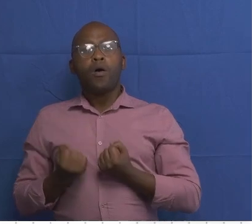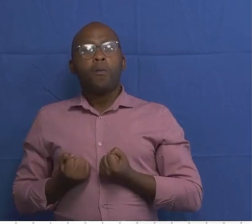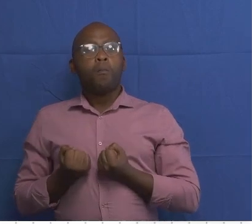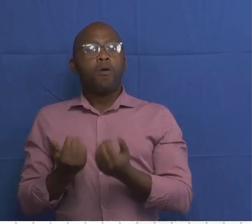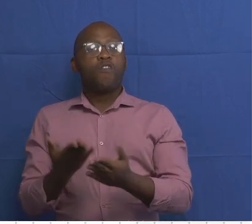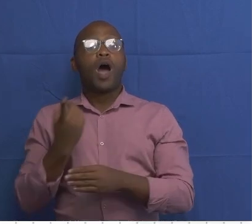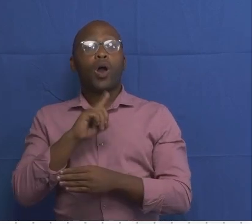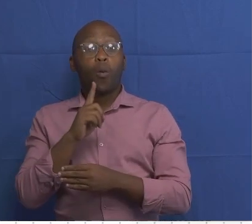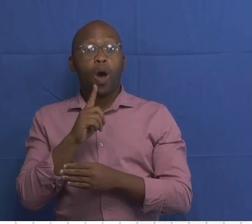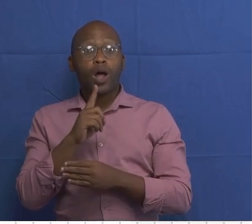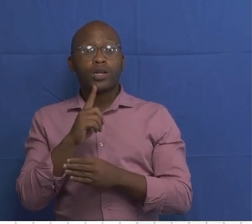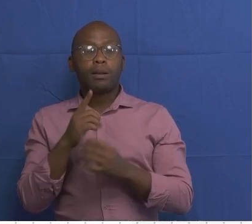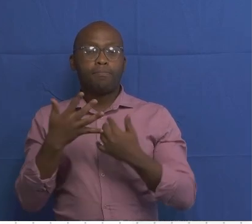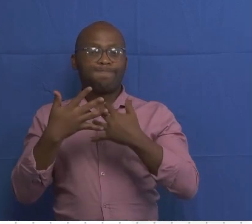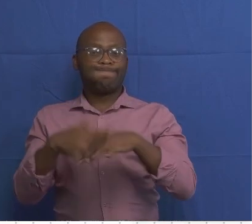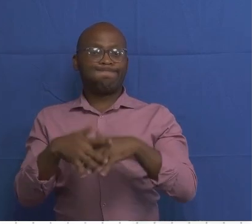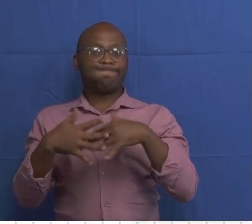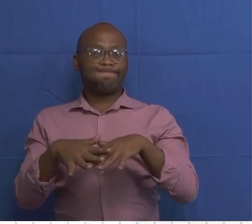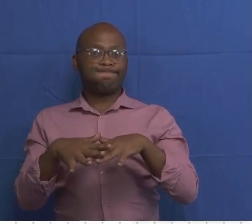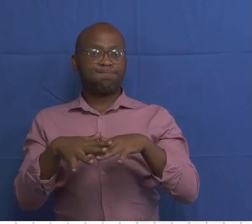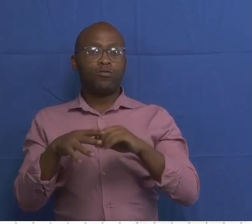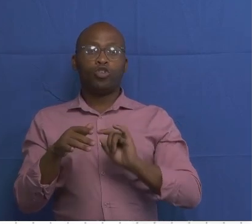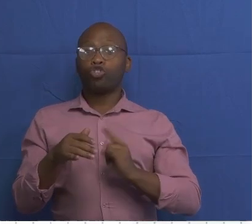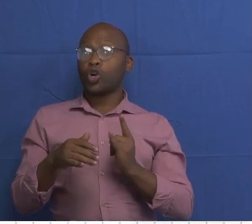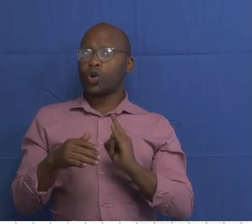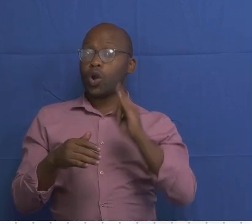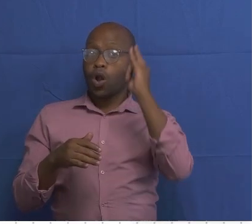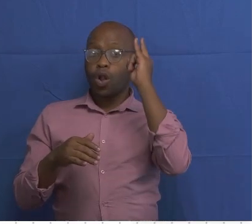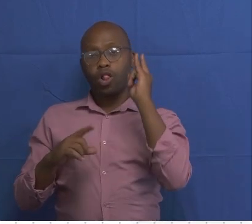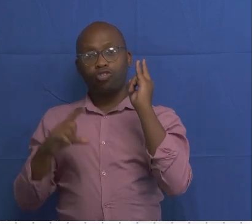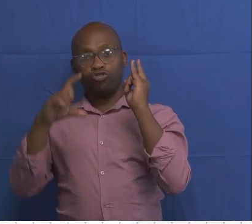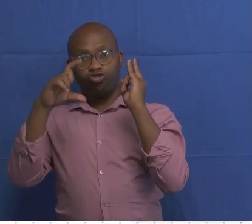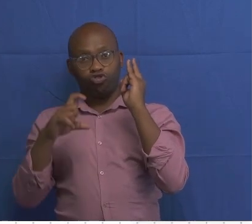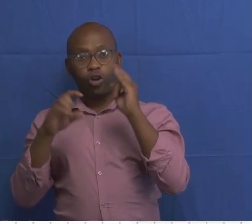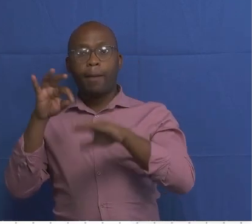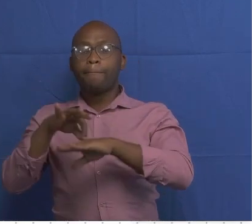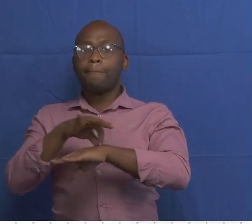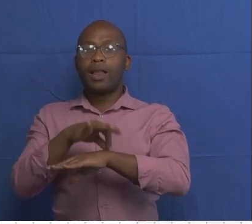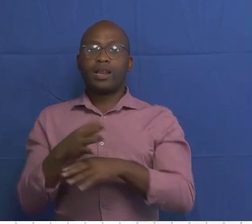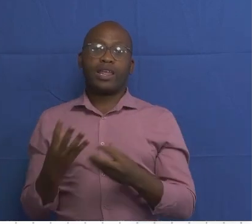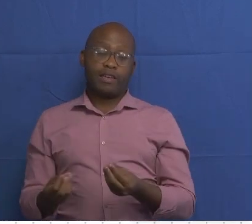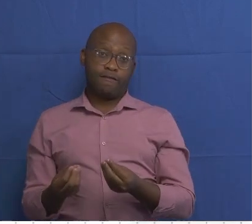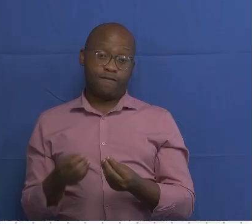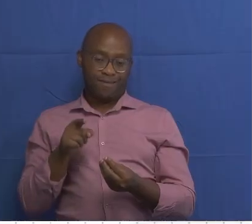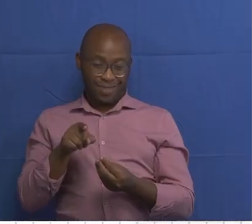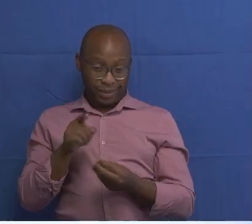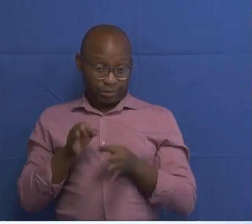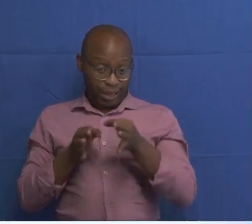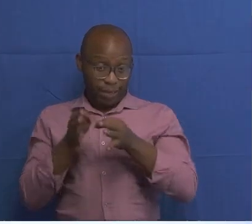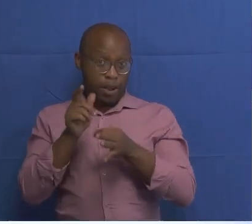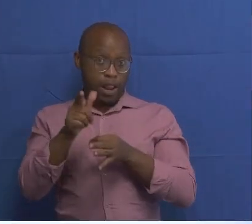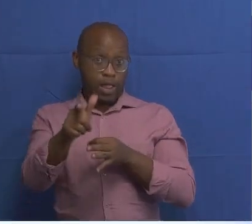genotypes that you are seeing here, we are going to be talking about them as we go further in the lesson.